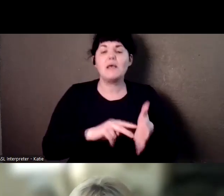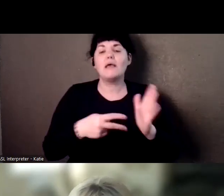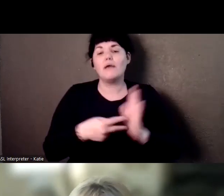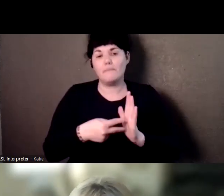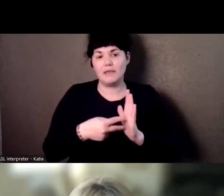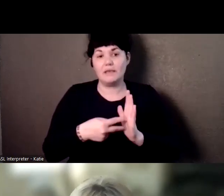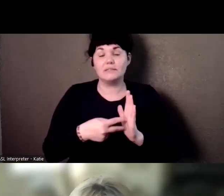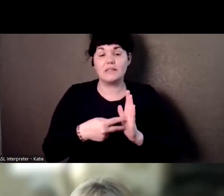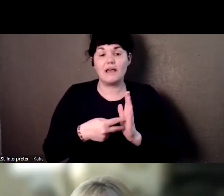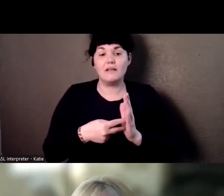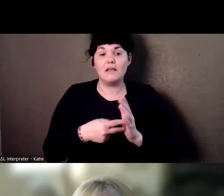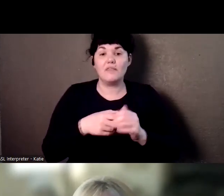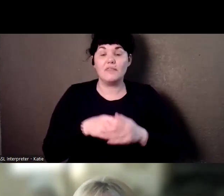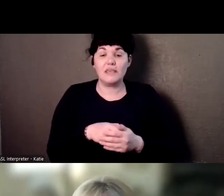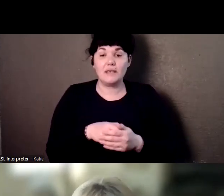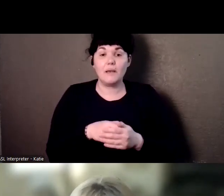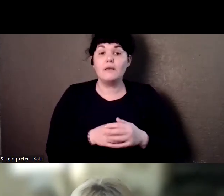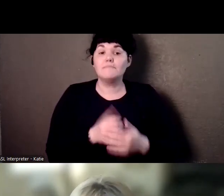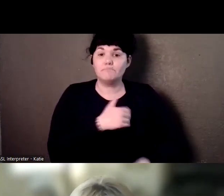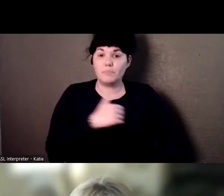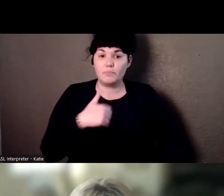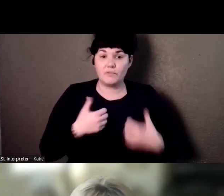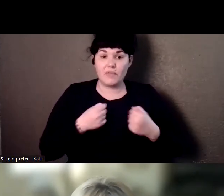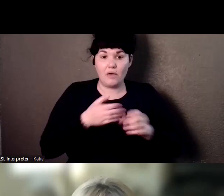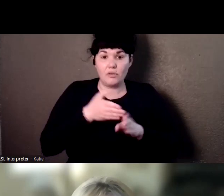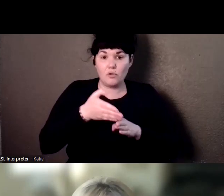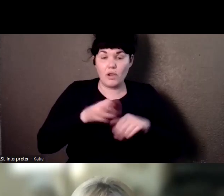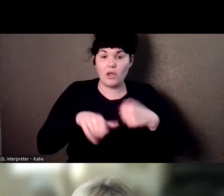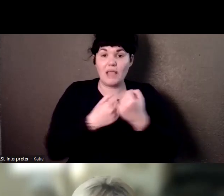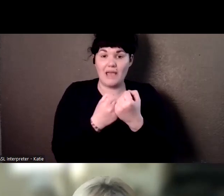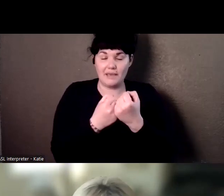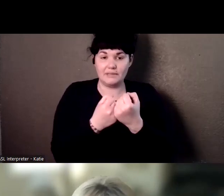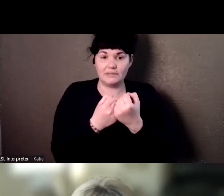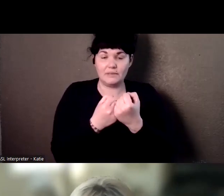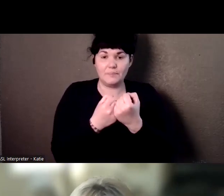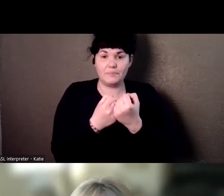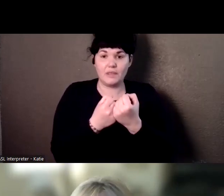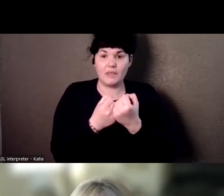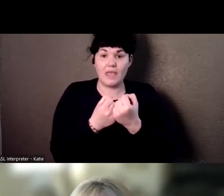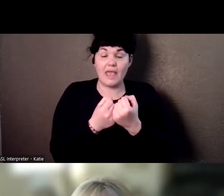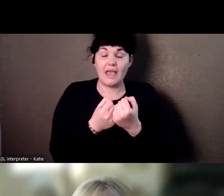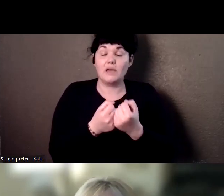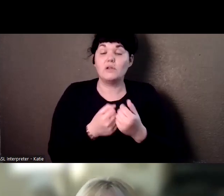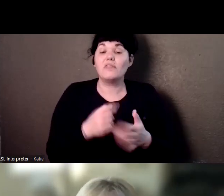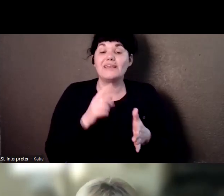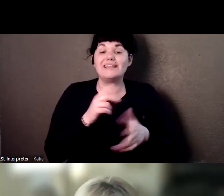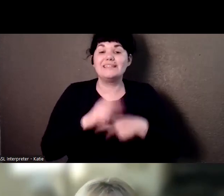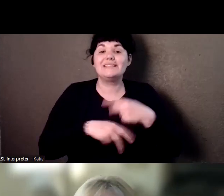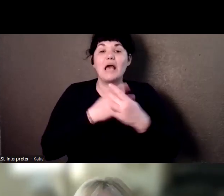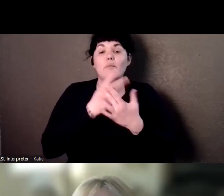Health Careers Alliance and the efforts that the Health Career Alliance undertakes thinks